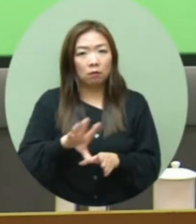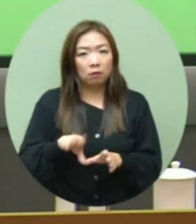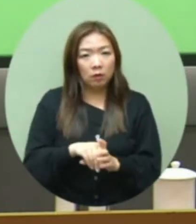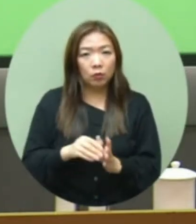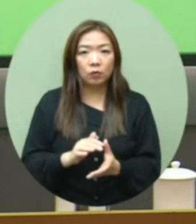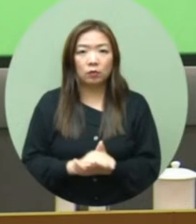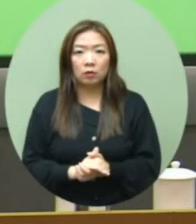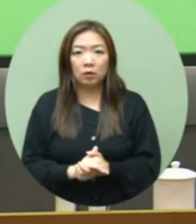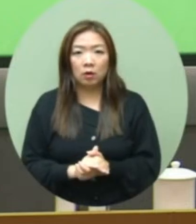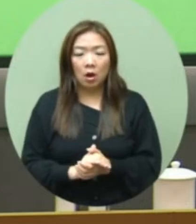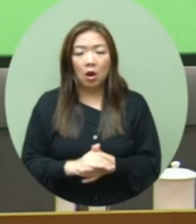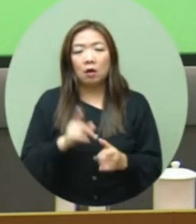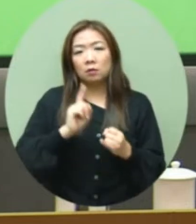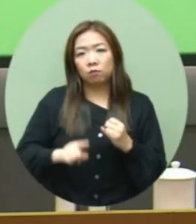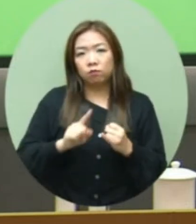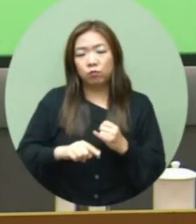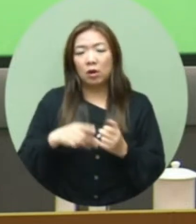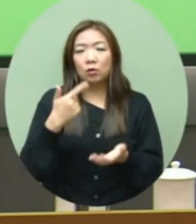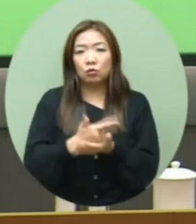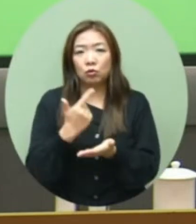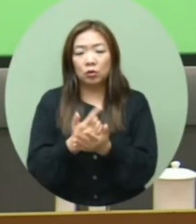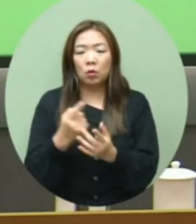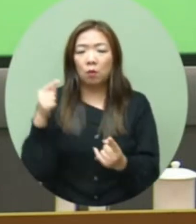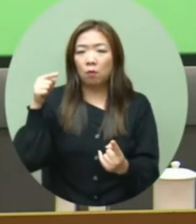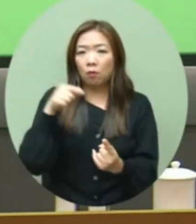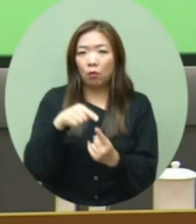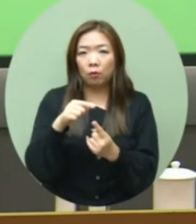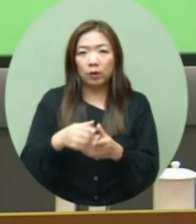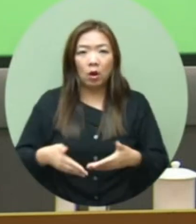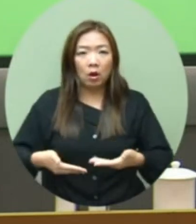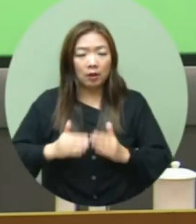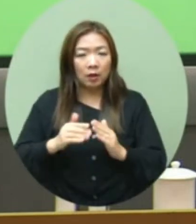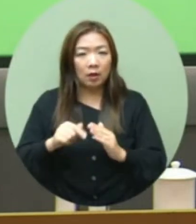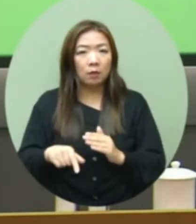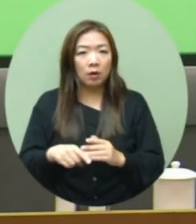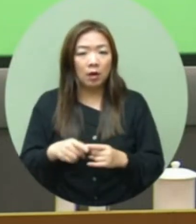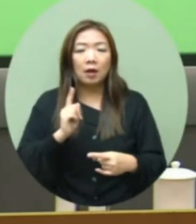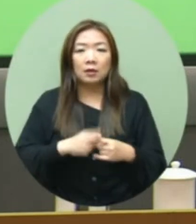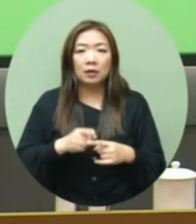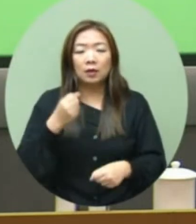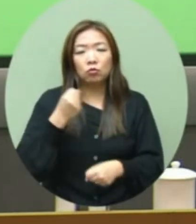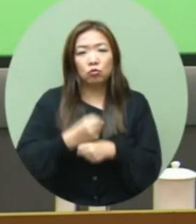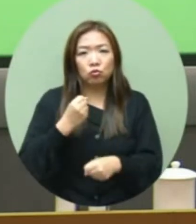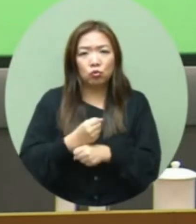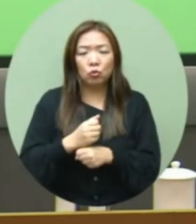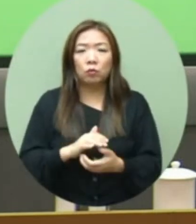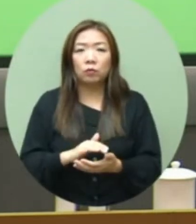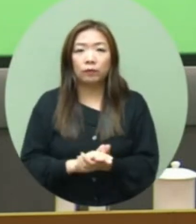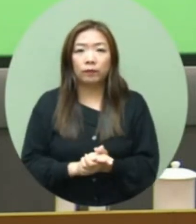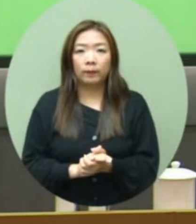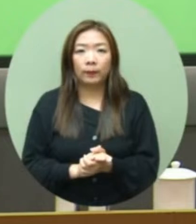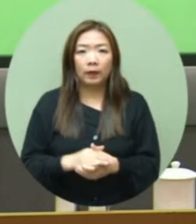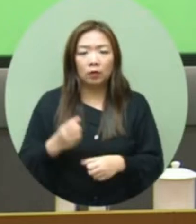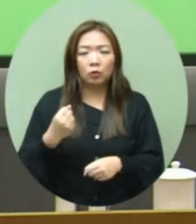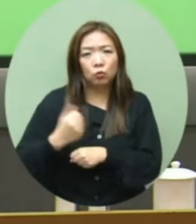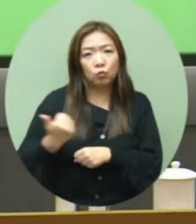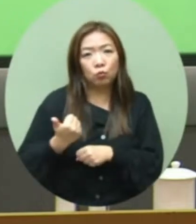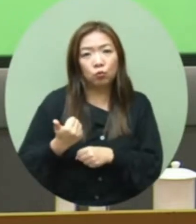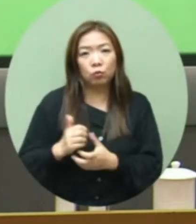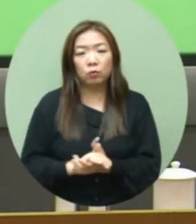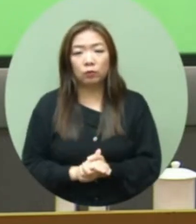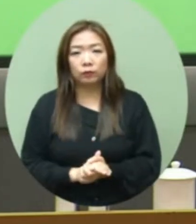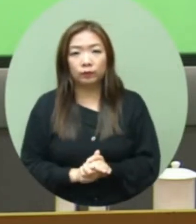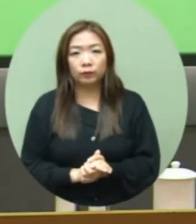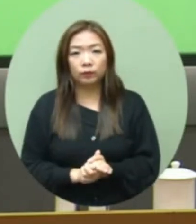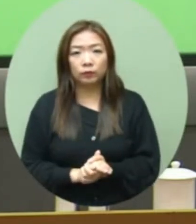This is consistent with what I said in my first term. I use a result-oriented